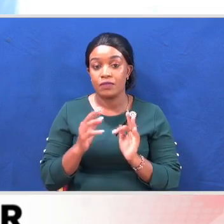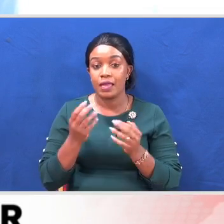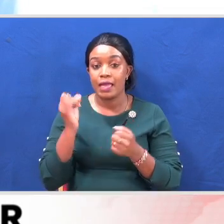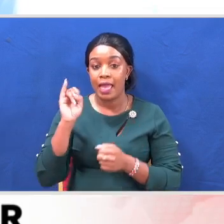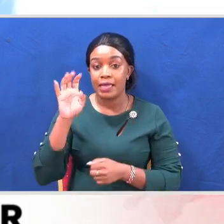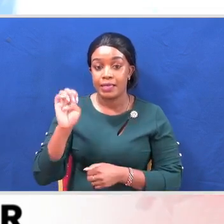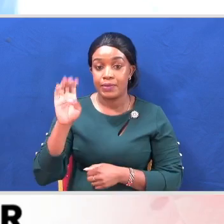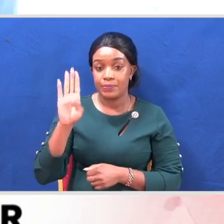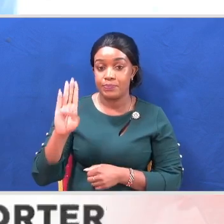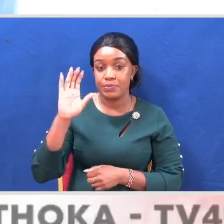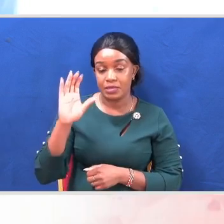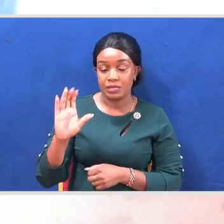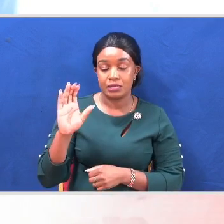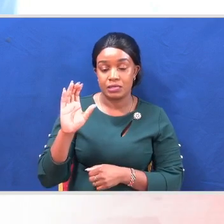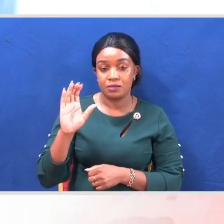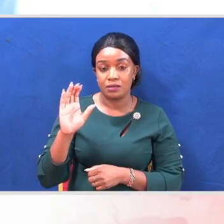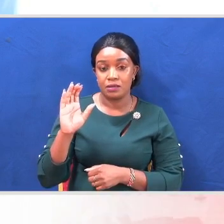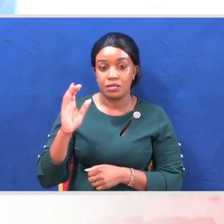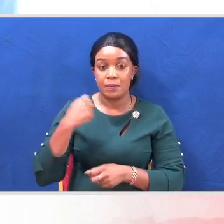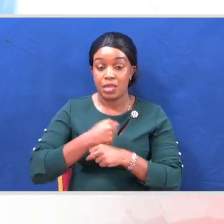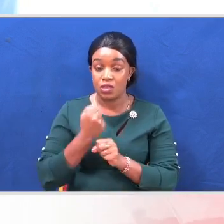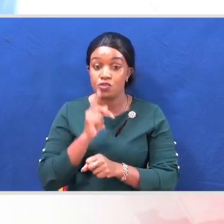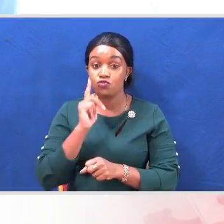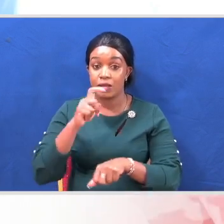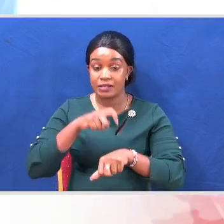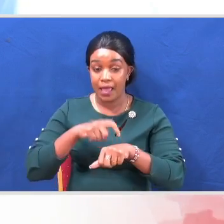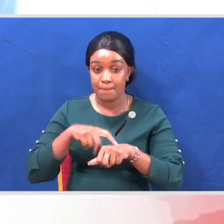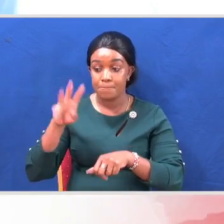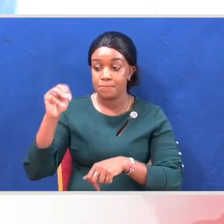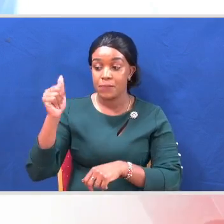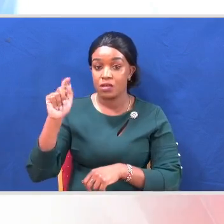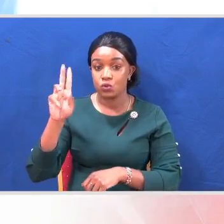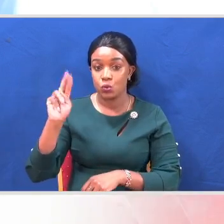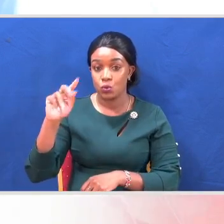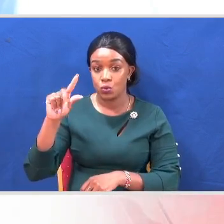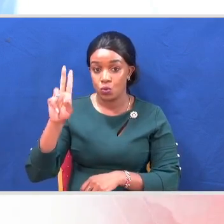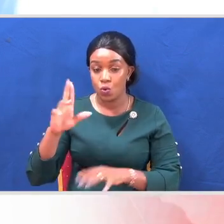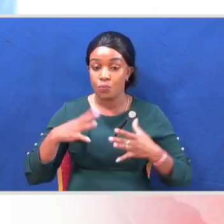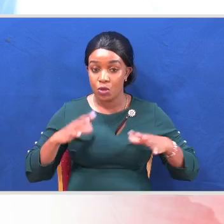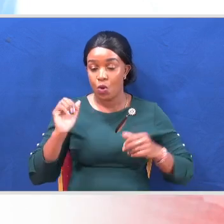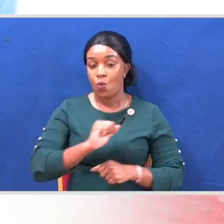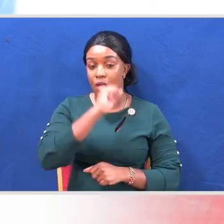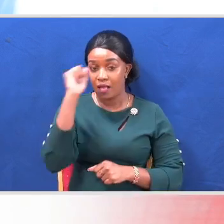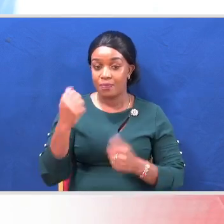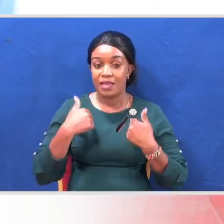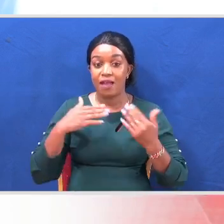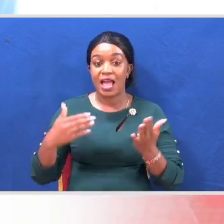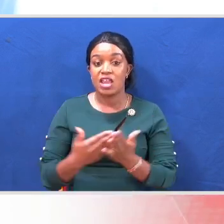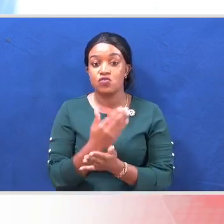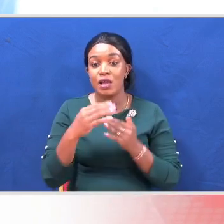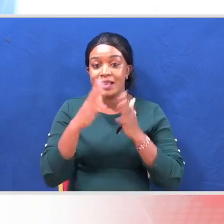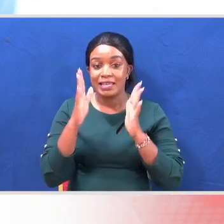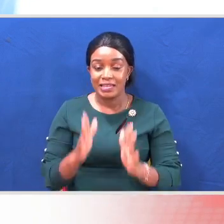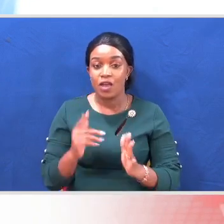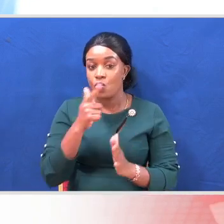and Boundaries Commission in ensuring that when Matungu residents wake up, they have a new leader who will actually be